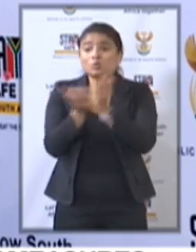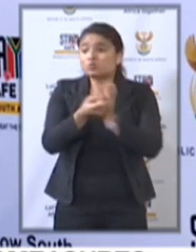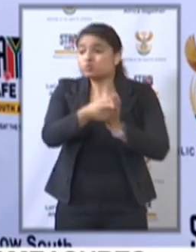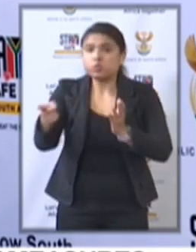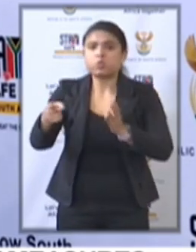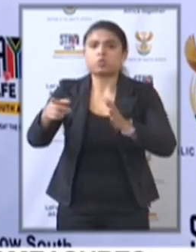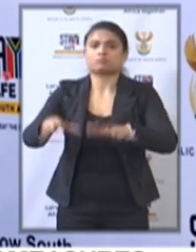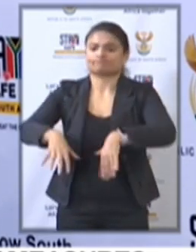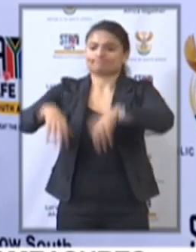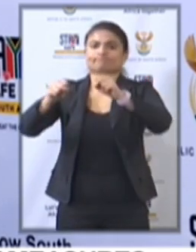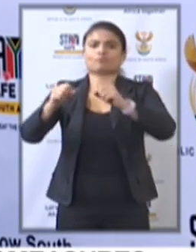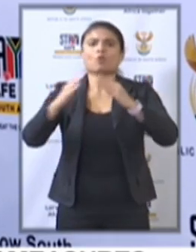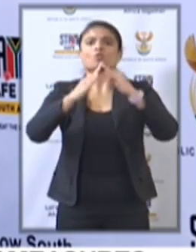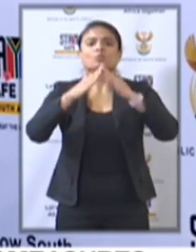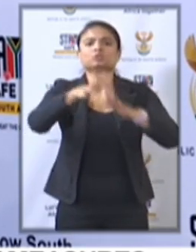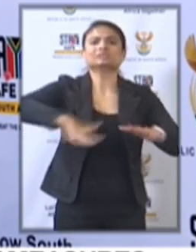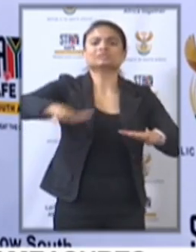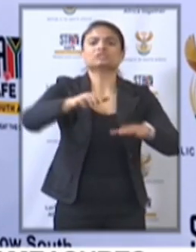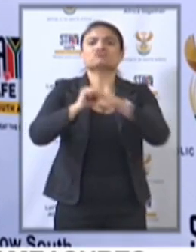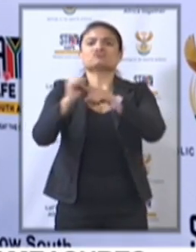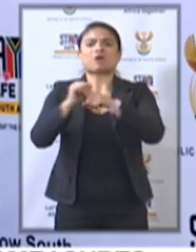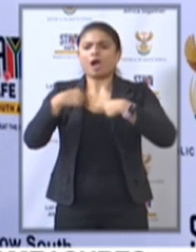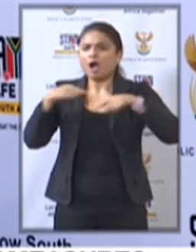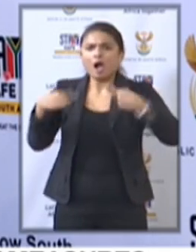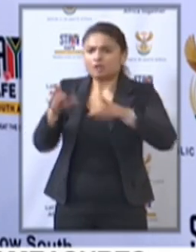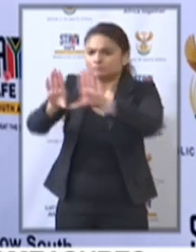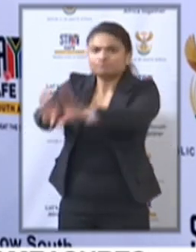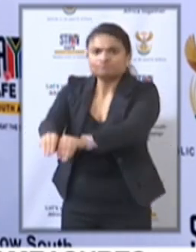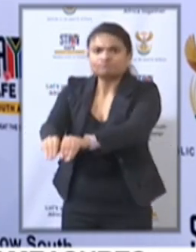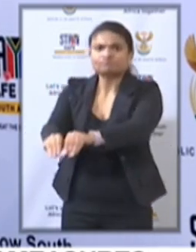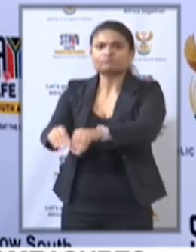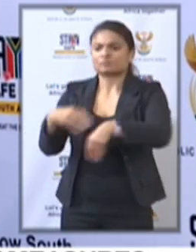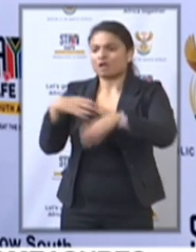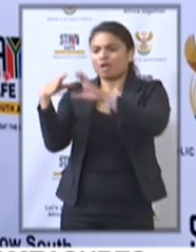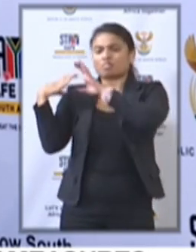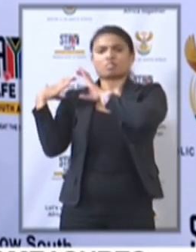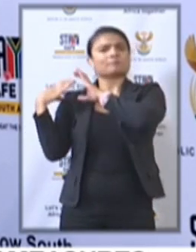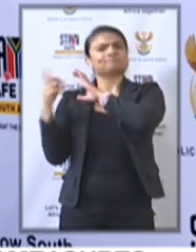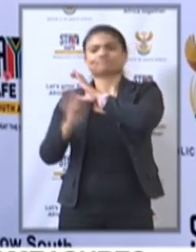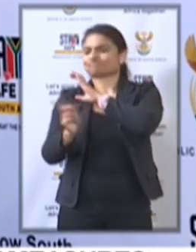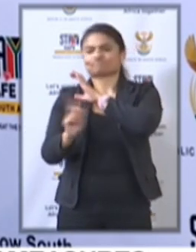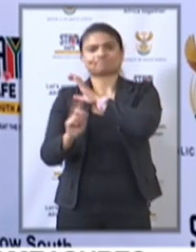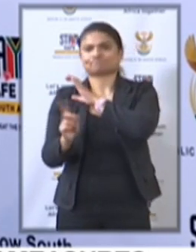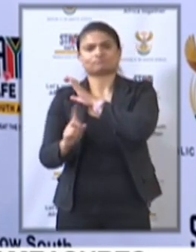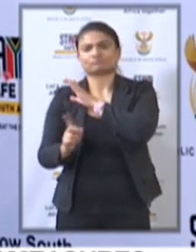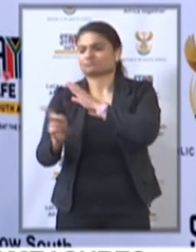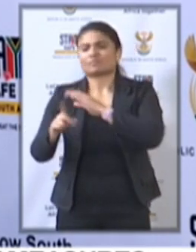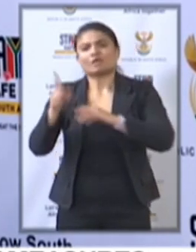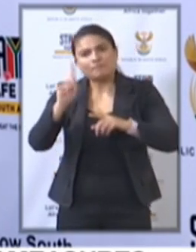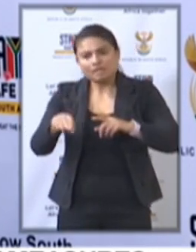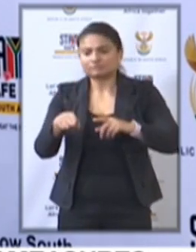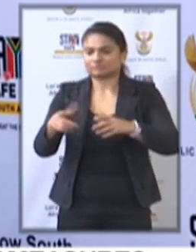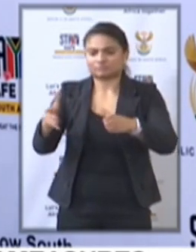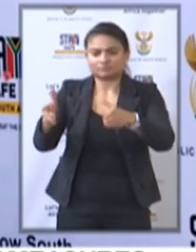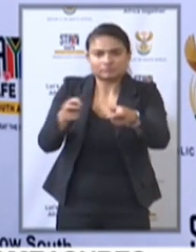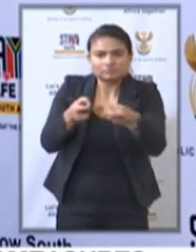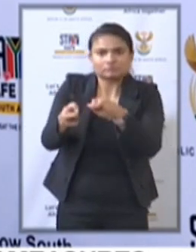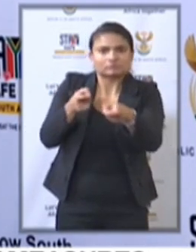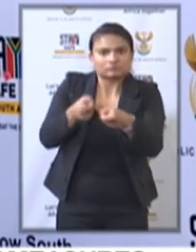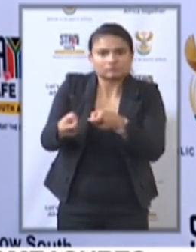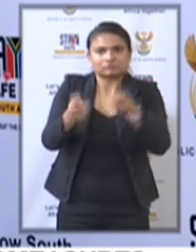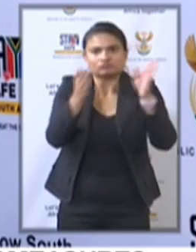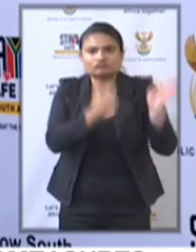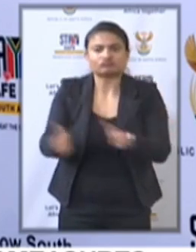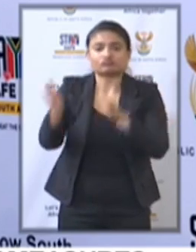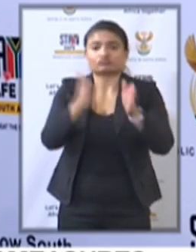education and training colleges cannot at the moment cope with the return of the full complement of students who were registered at the point of